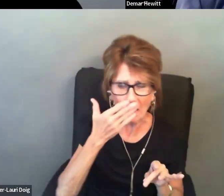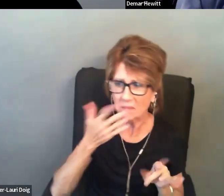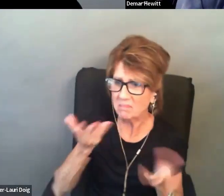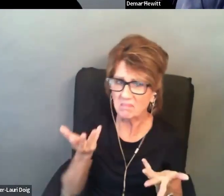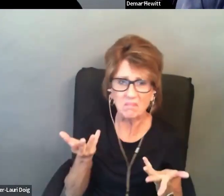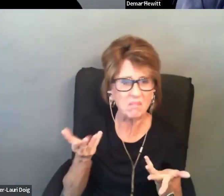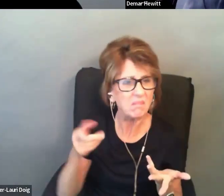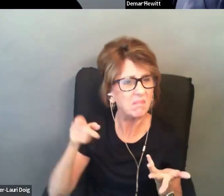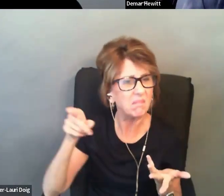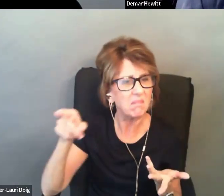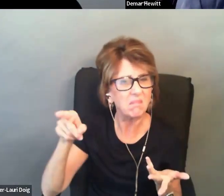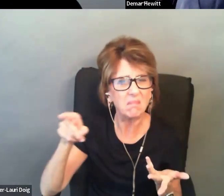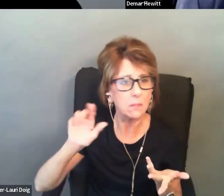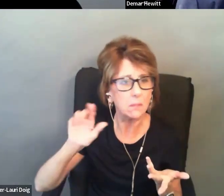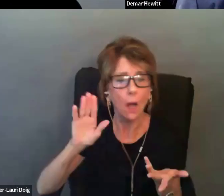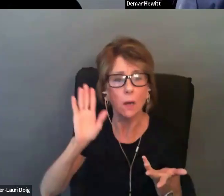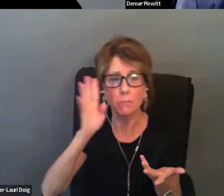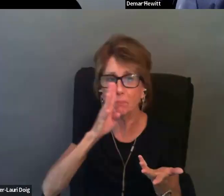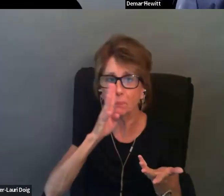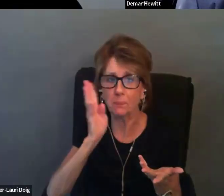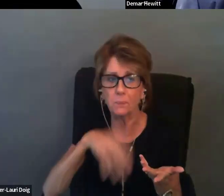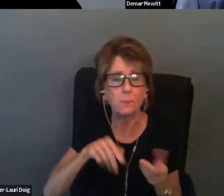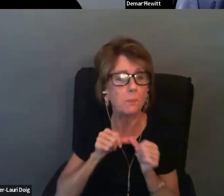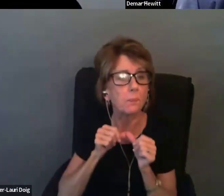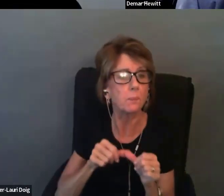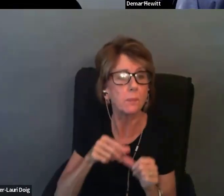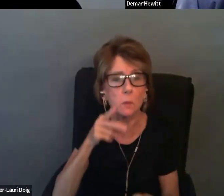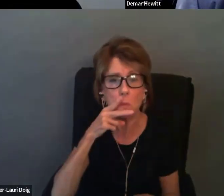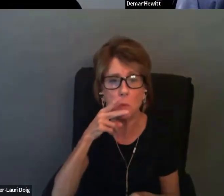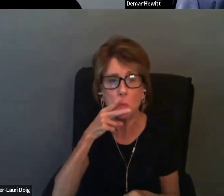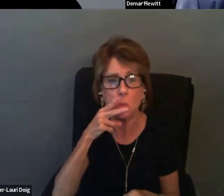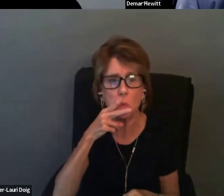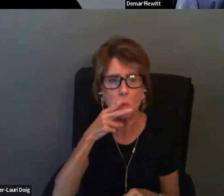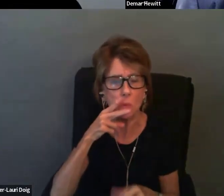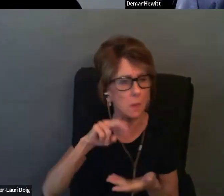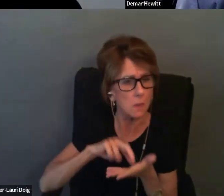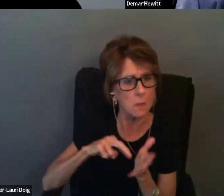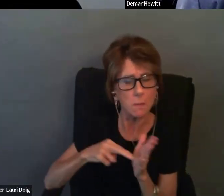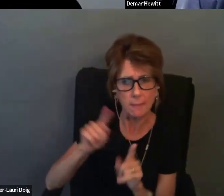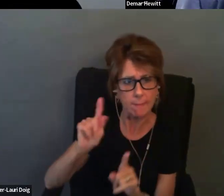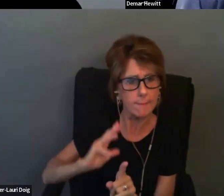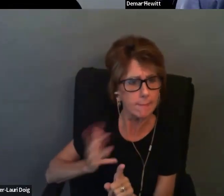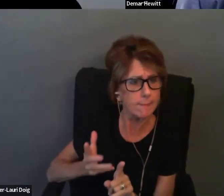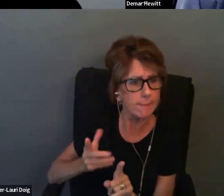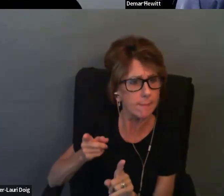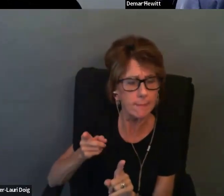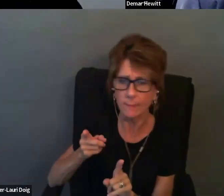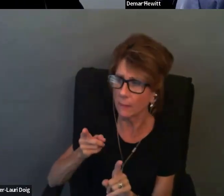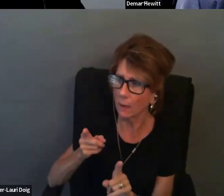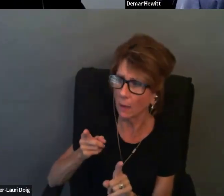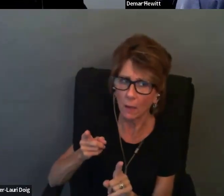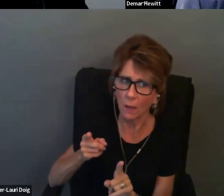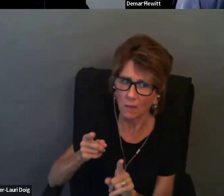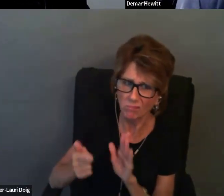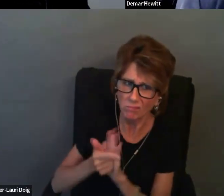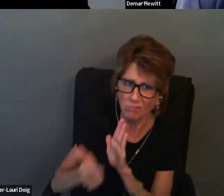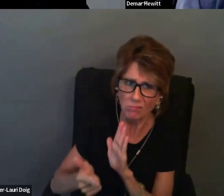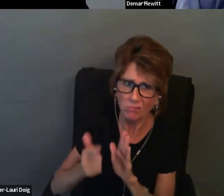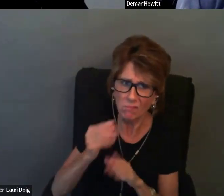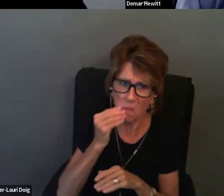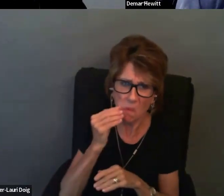either continues to smoke, that's conduct that is known to be unwelcome, smoke in the house and gets in there,